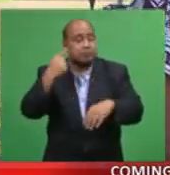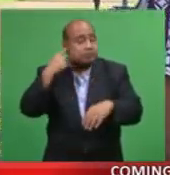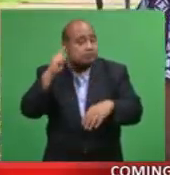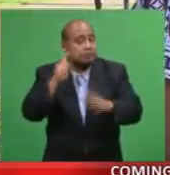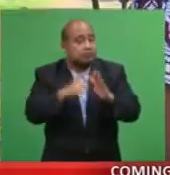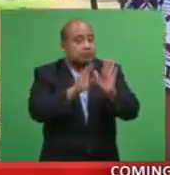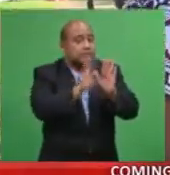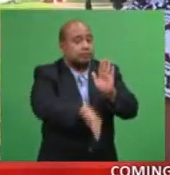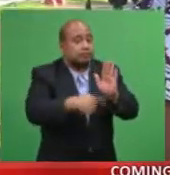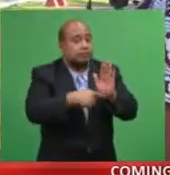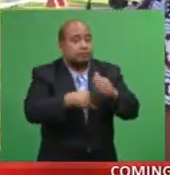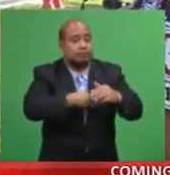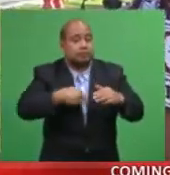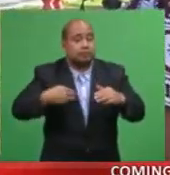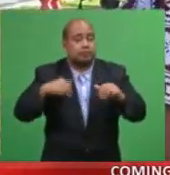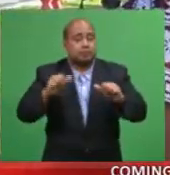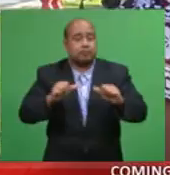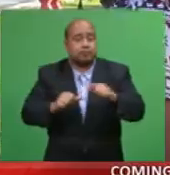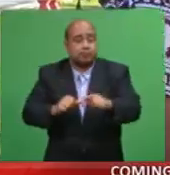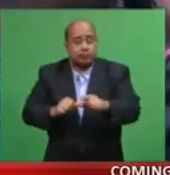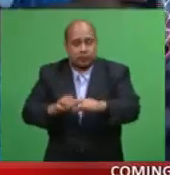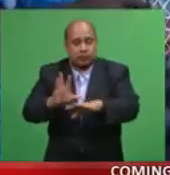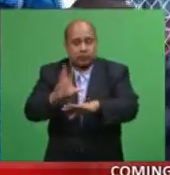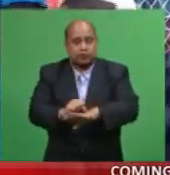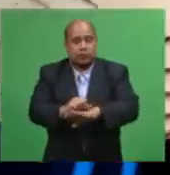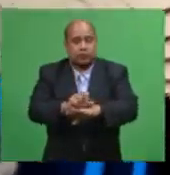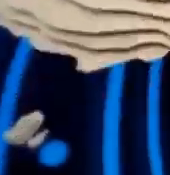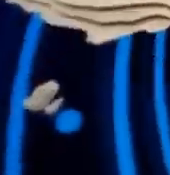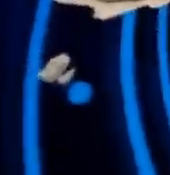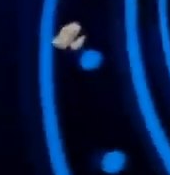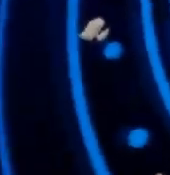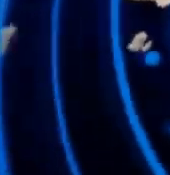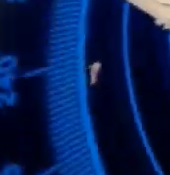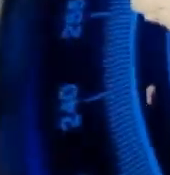to protect habitats for migratory birds.